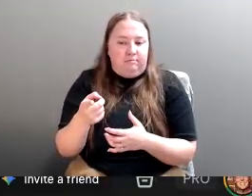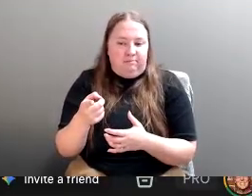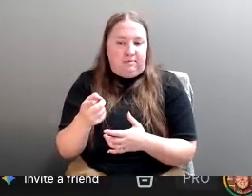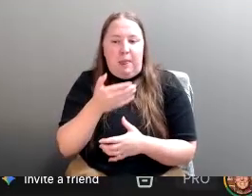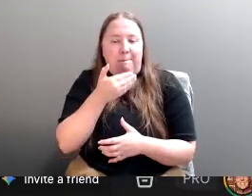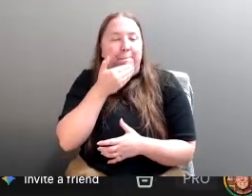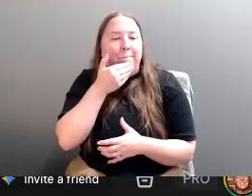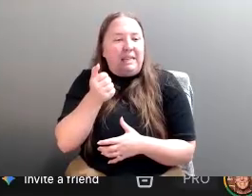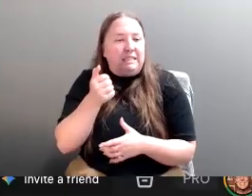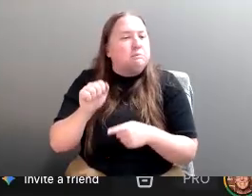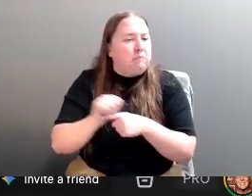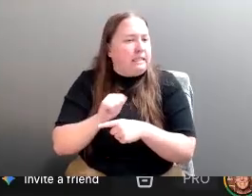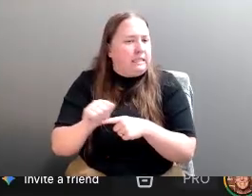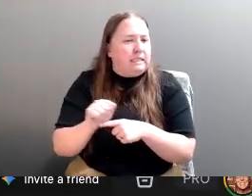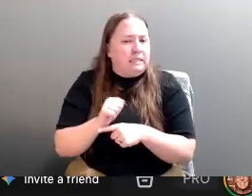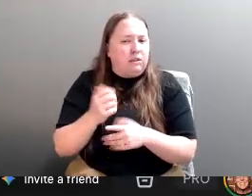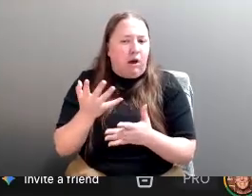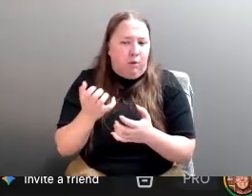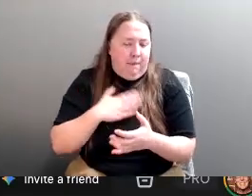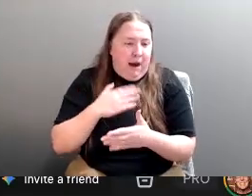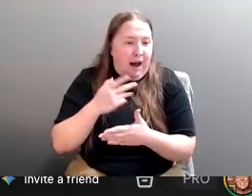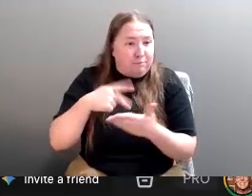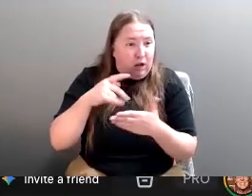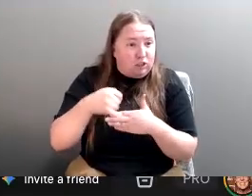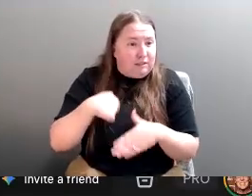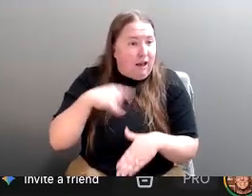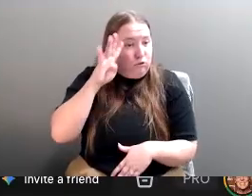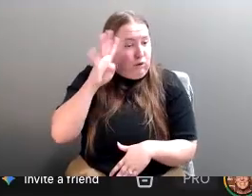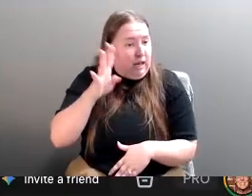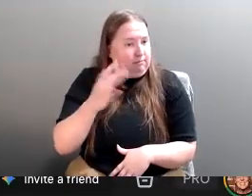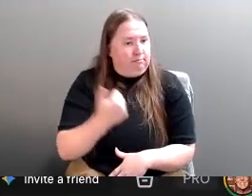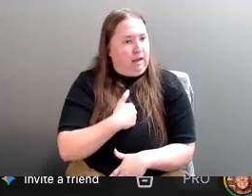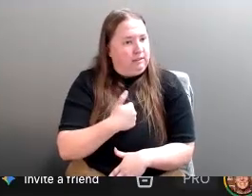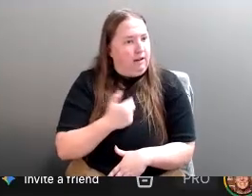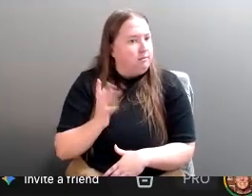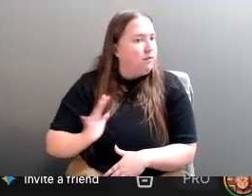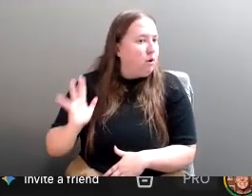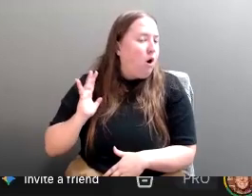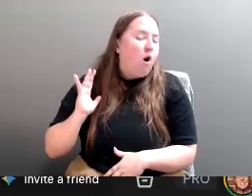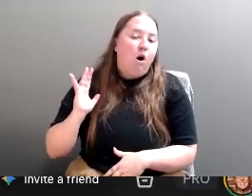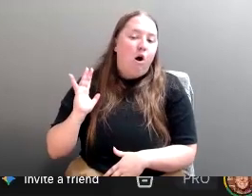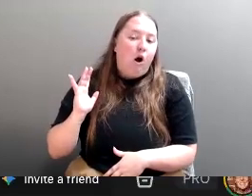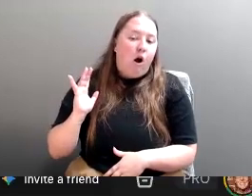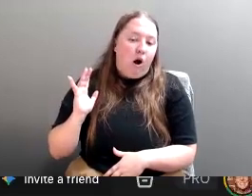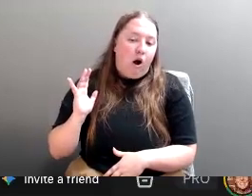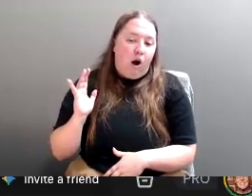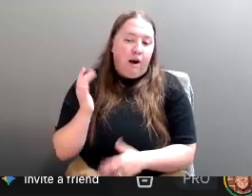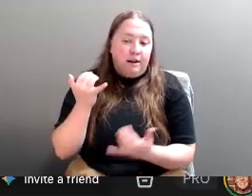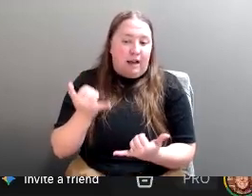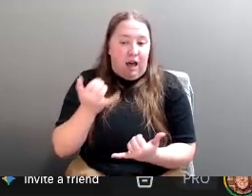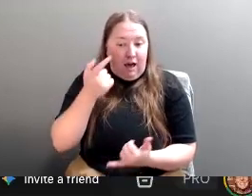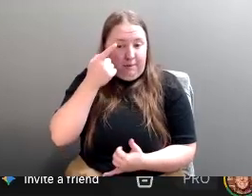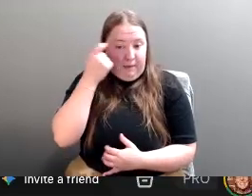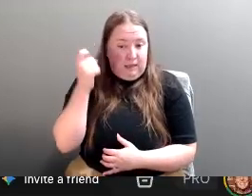I want to actually take my project that I had created on my own prior and say, now, because coding is